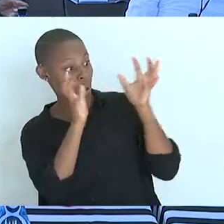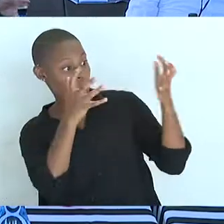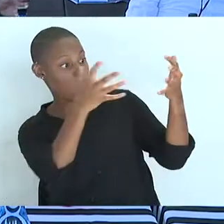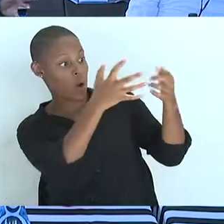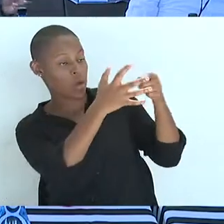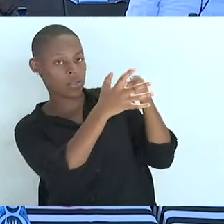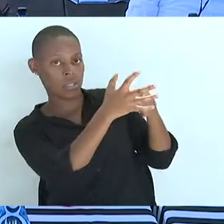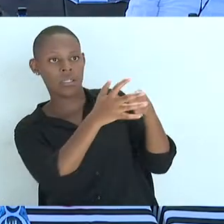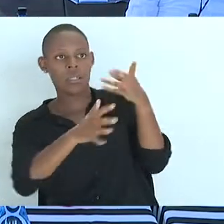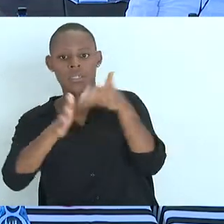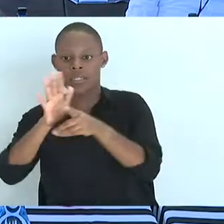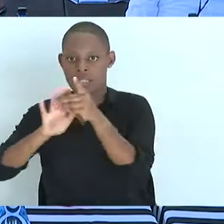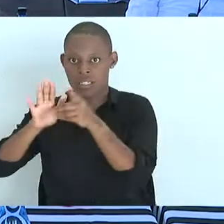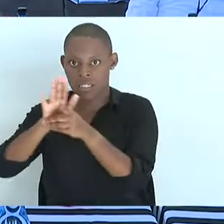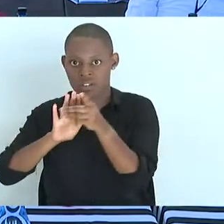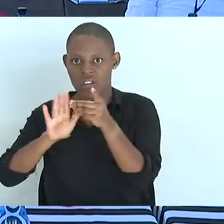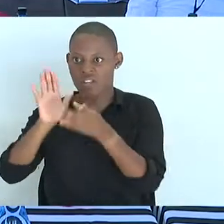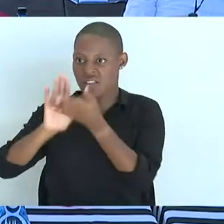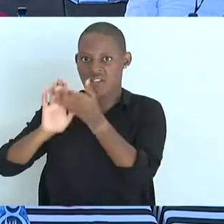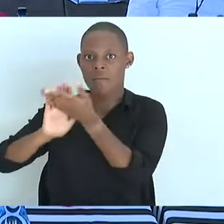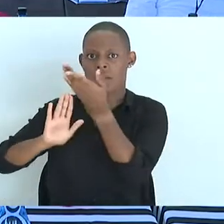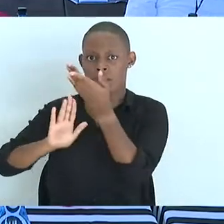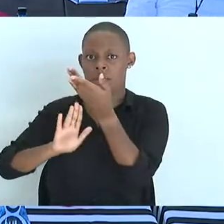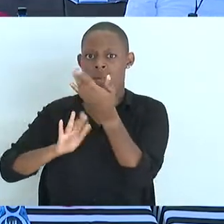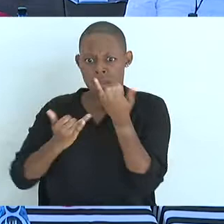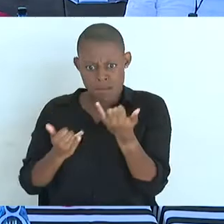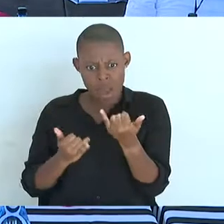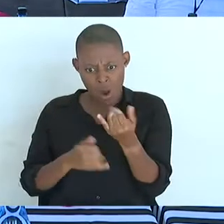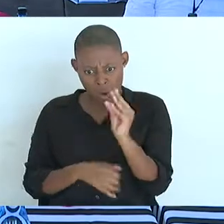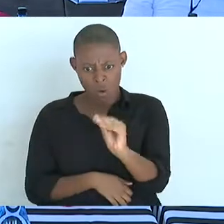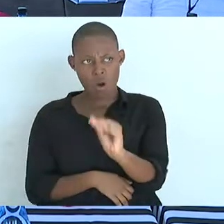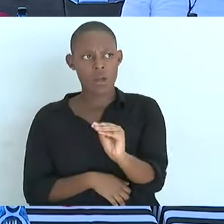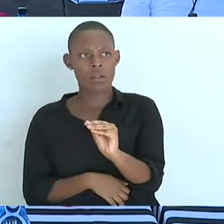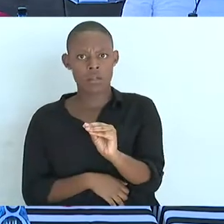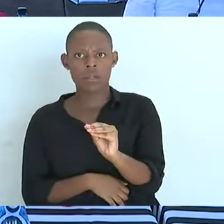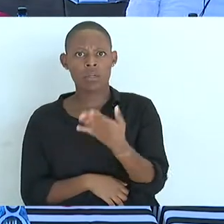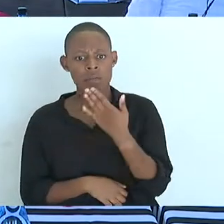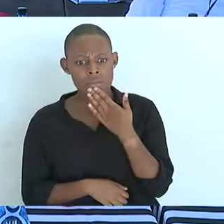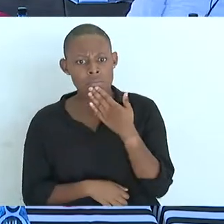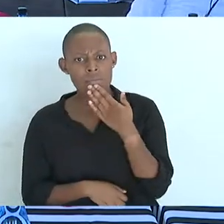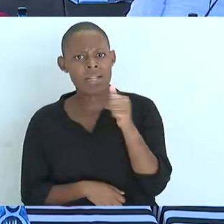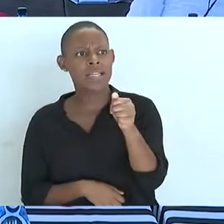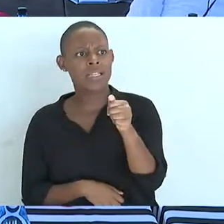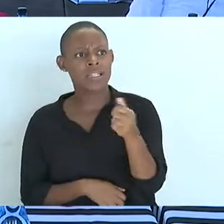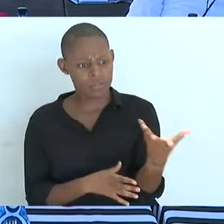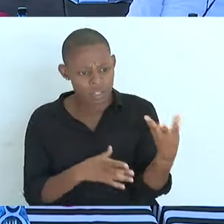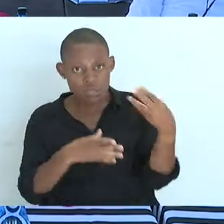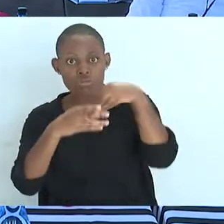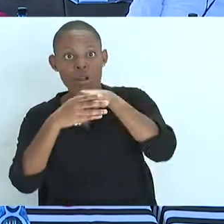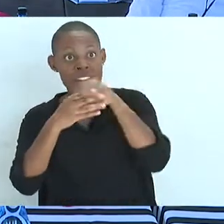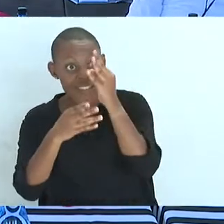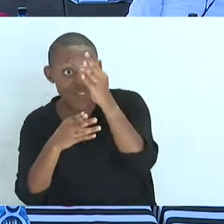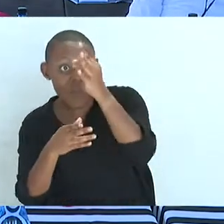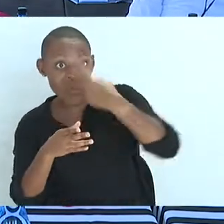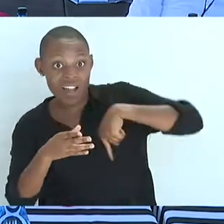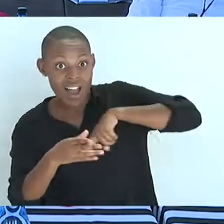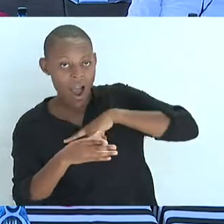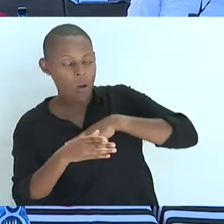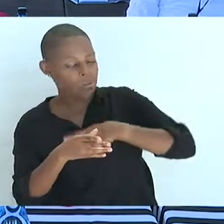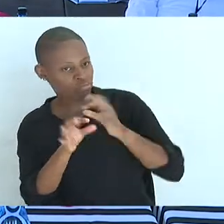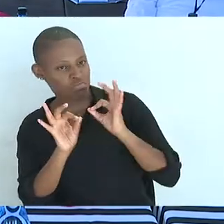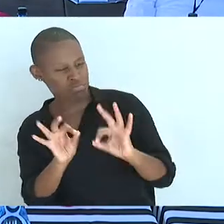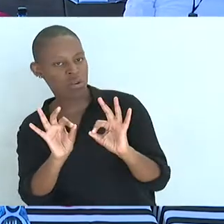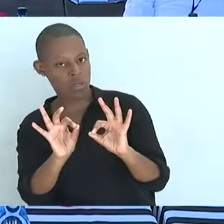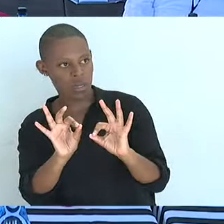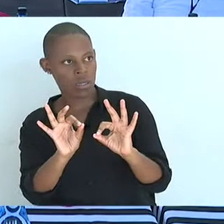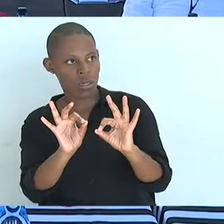development model is here. Join us as we reshape our future and redefine our